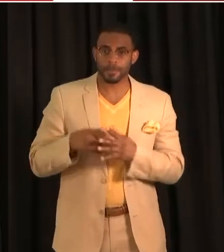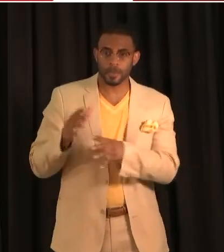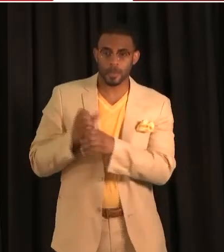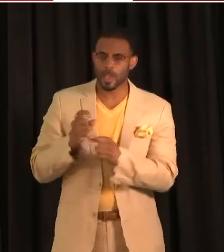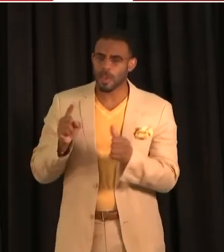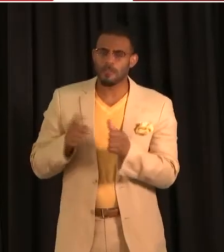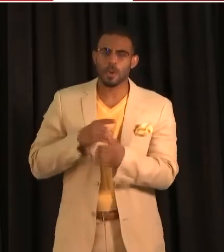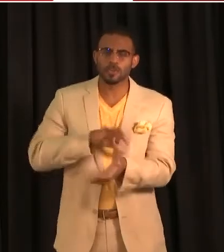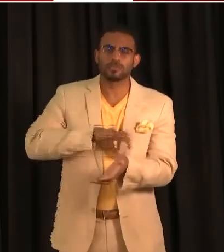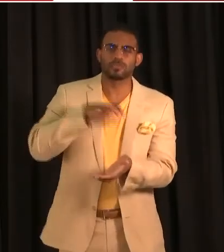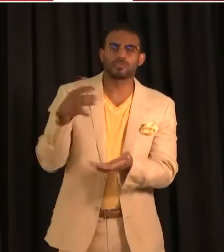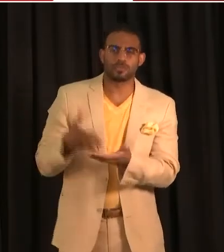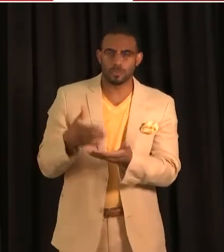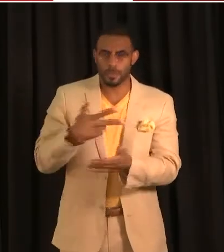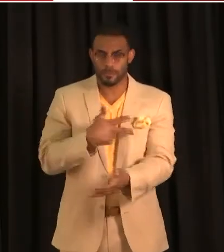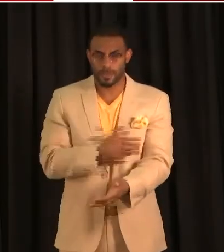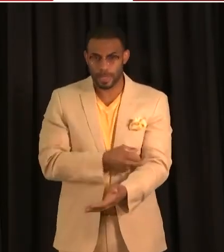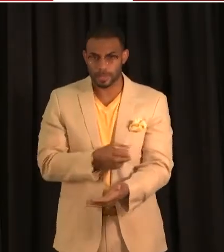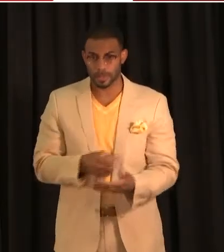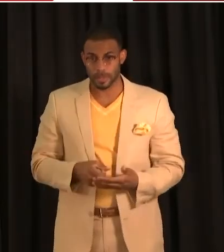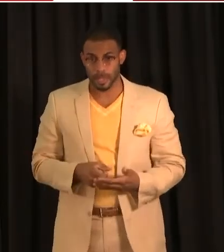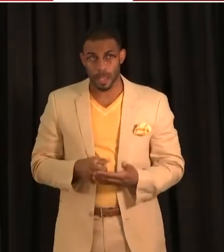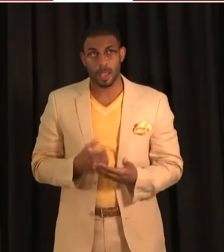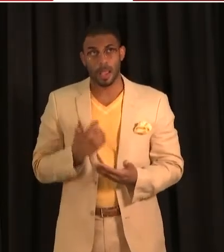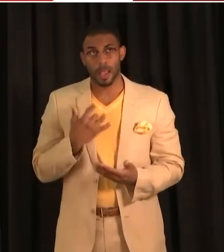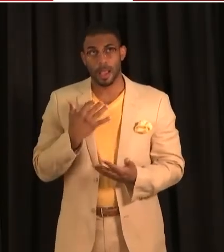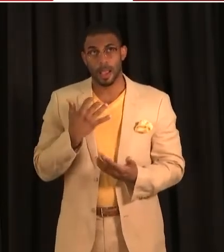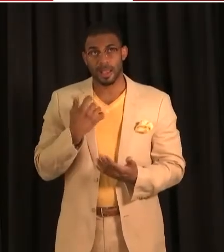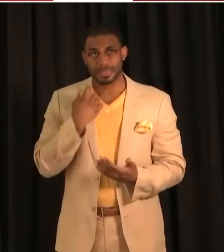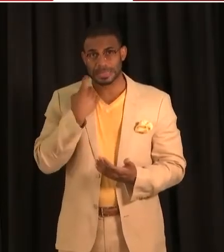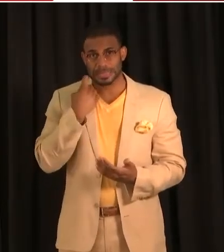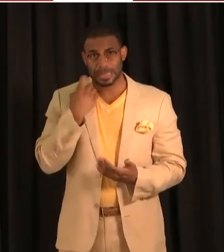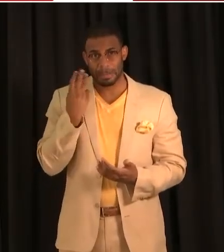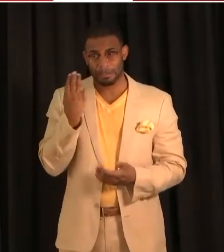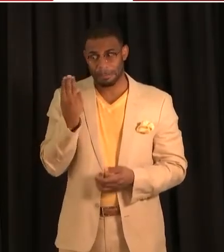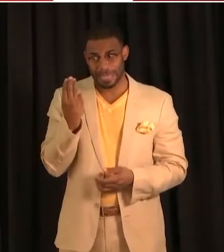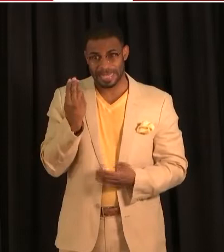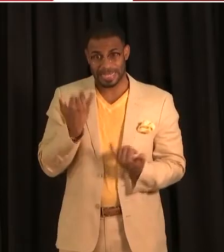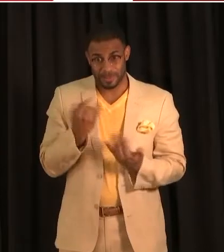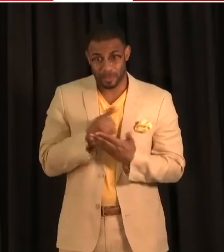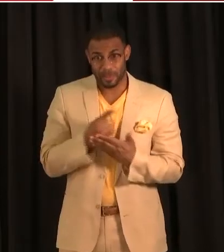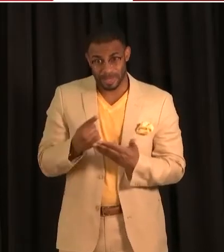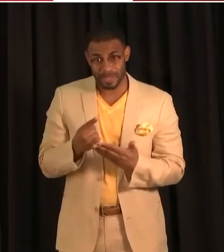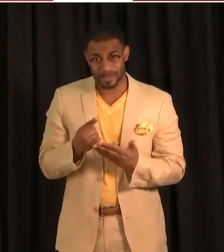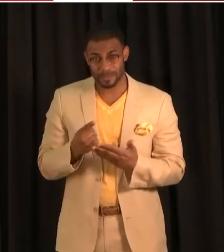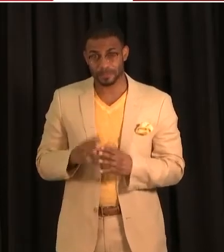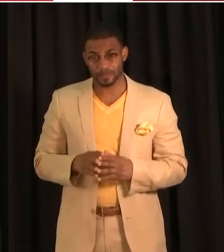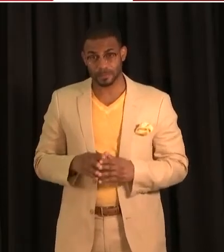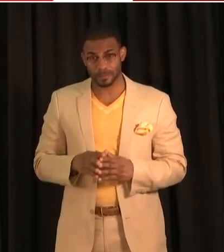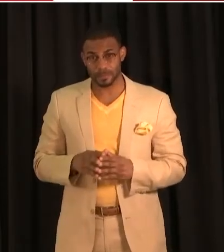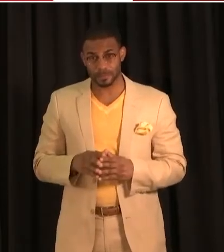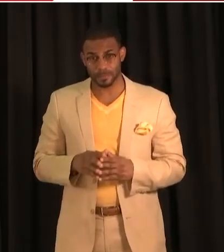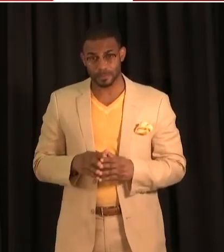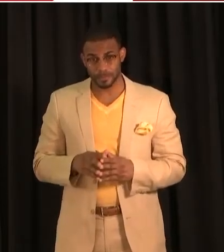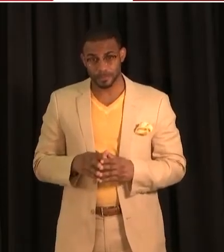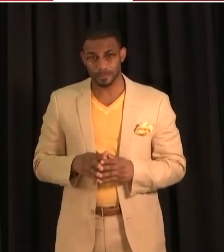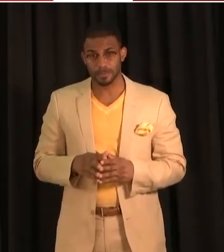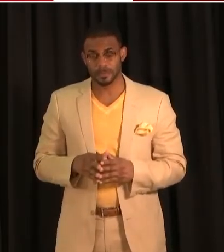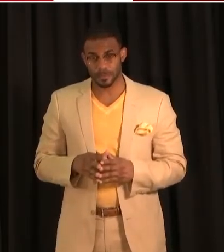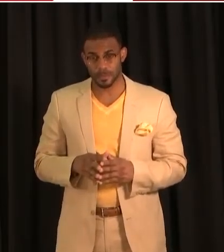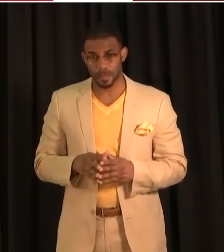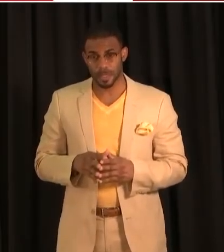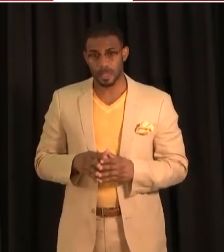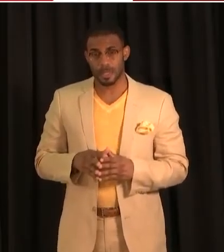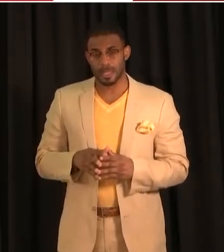started receiving its first doses of vaccine on Monday. GW Hospital and